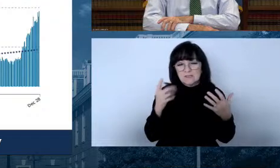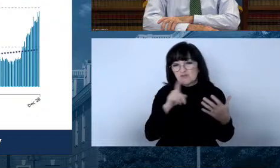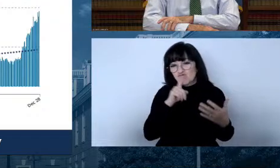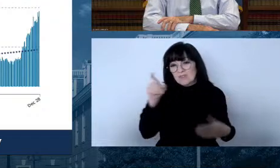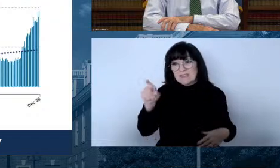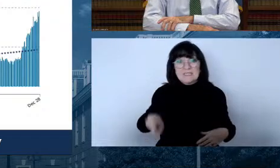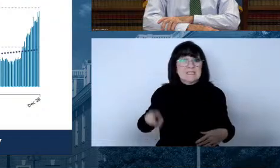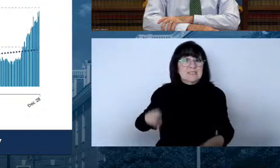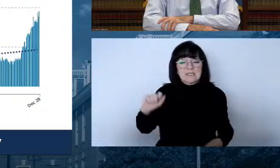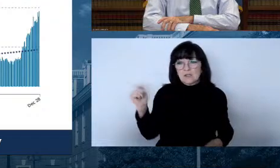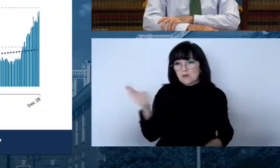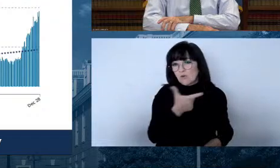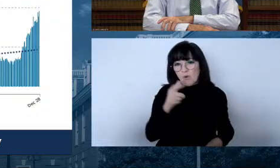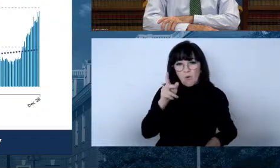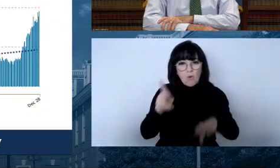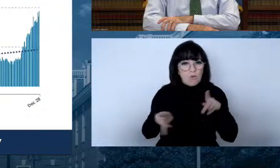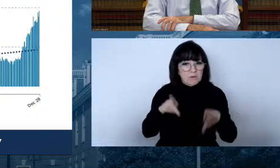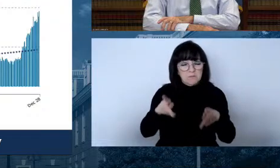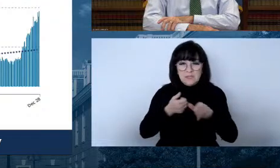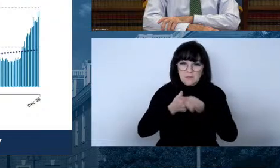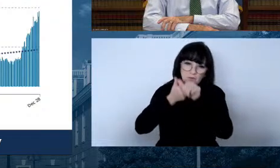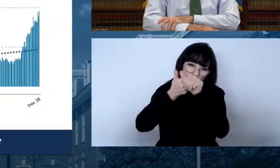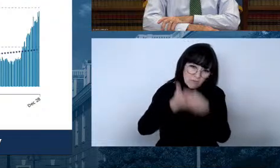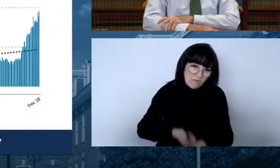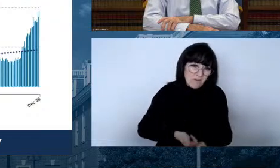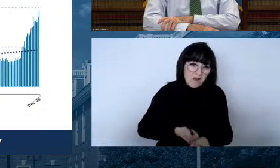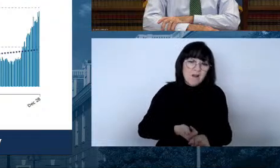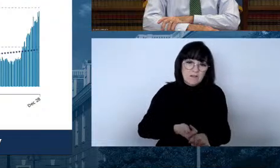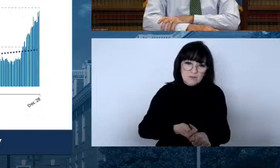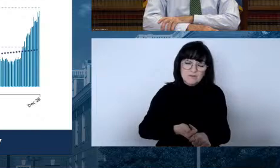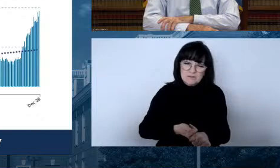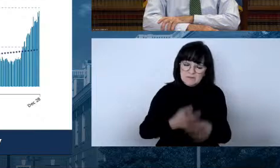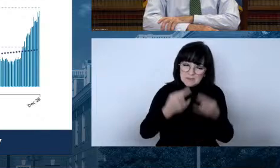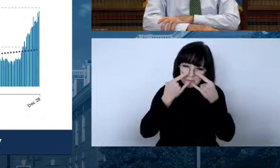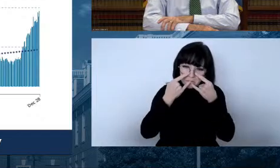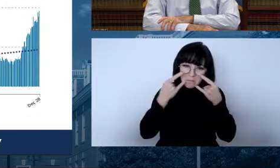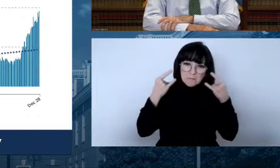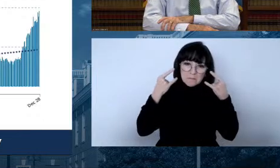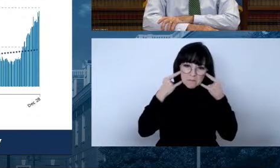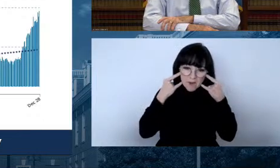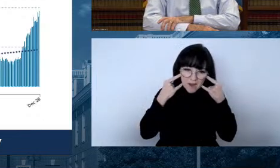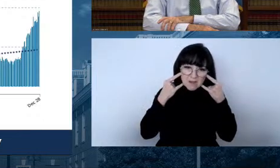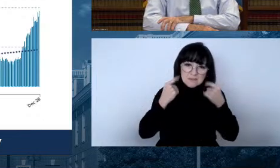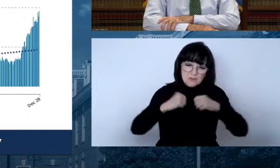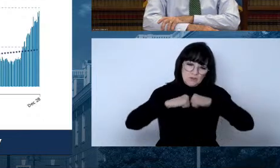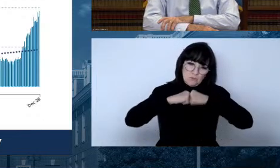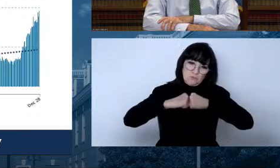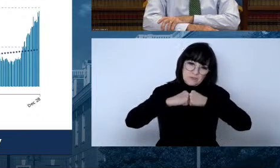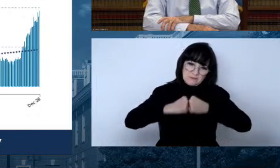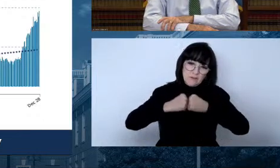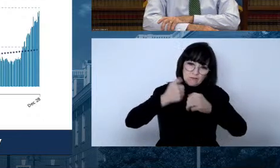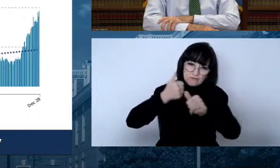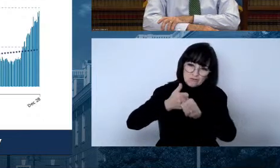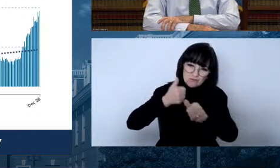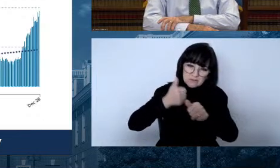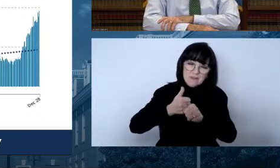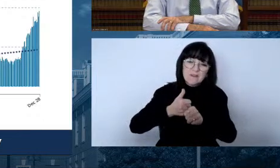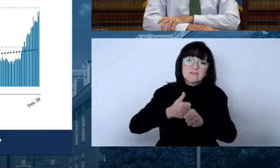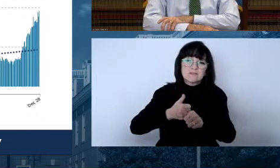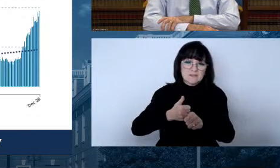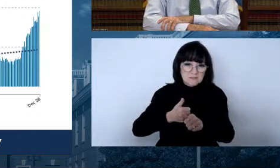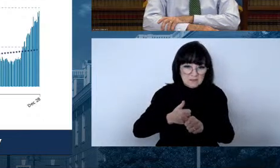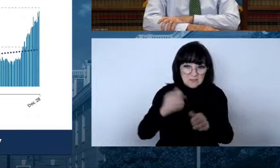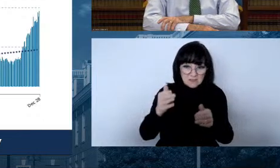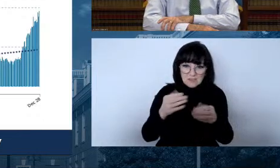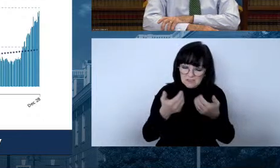the strong requirements to wear a mask when you're indoors, to keep social distance. If you're